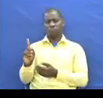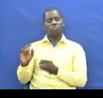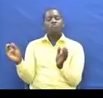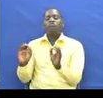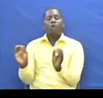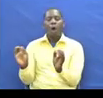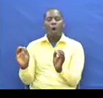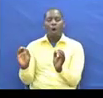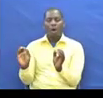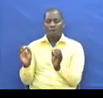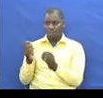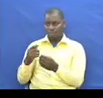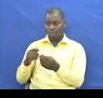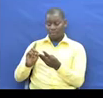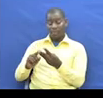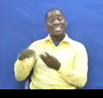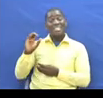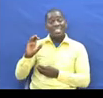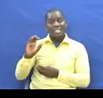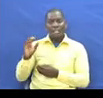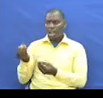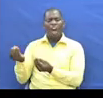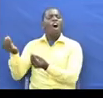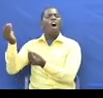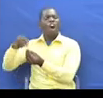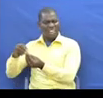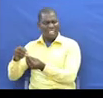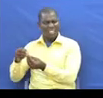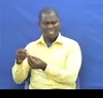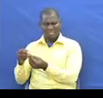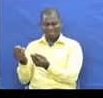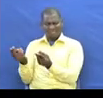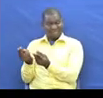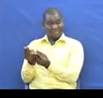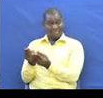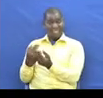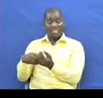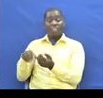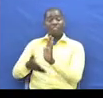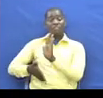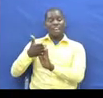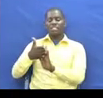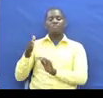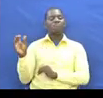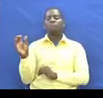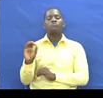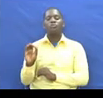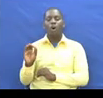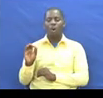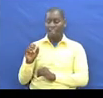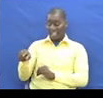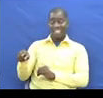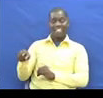one is C. Is there any other ordered pair which has got C as the first entry? No. That means it's the